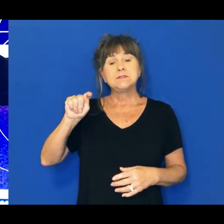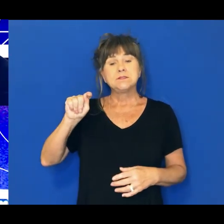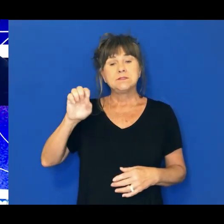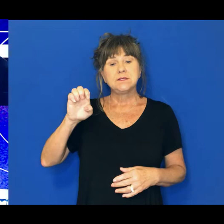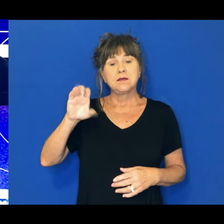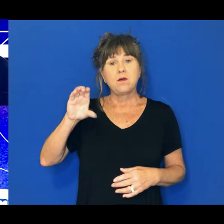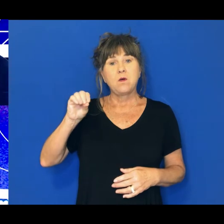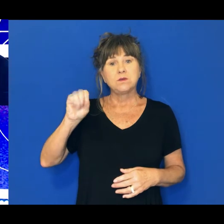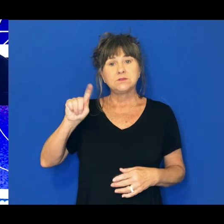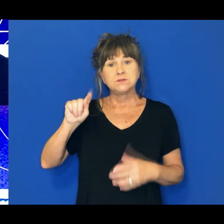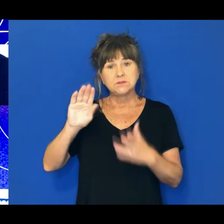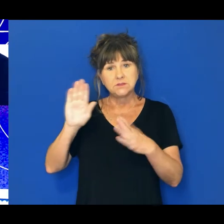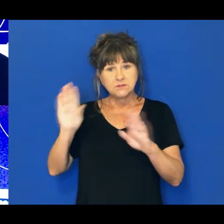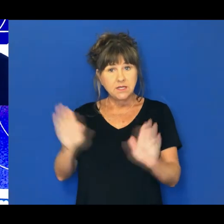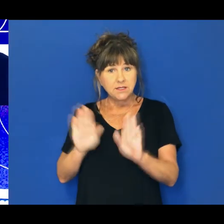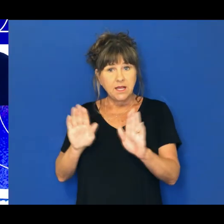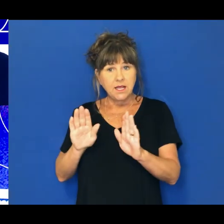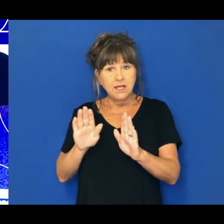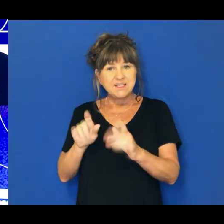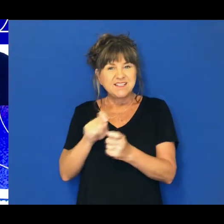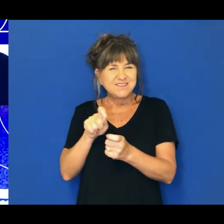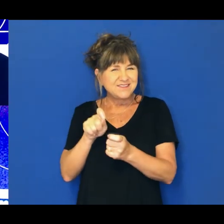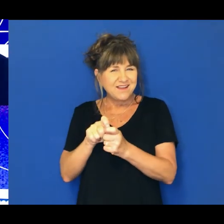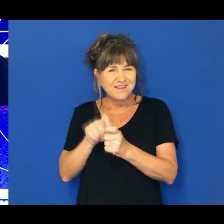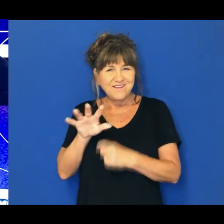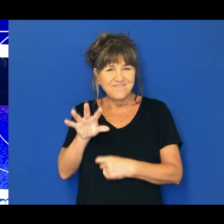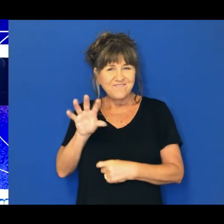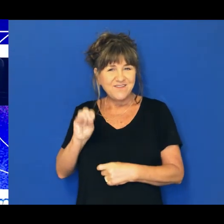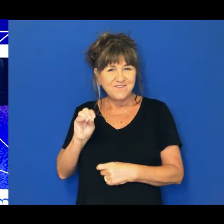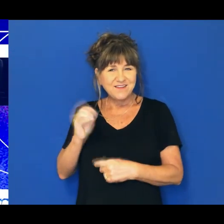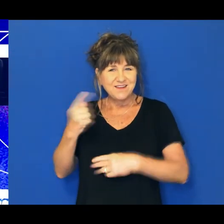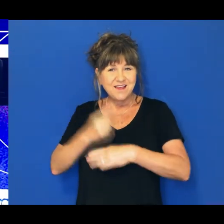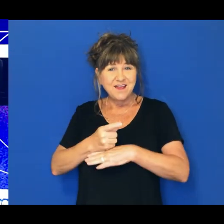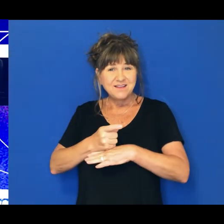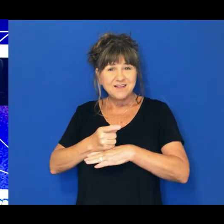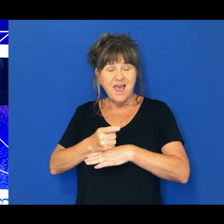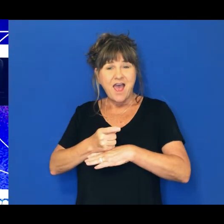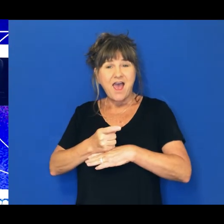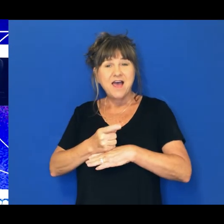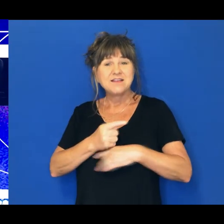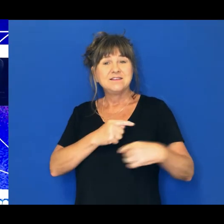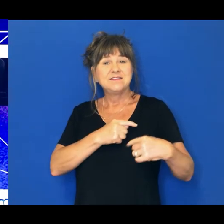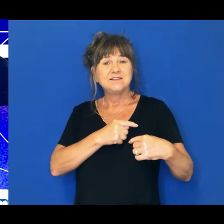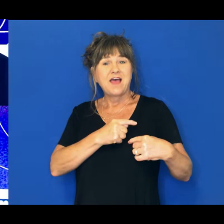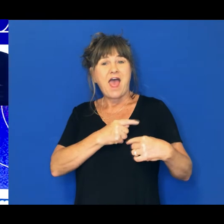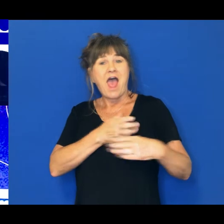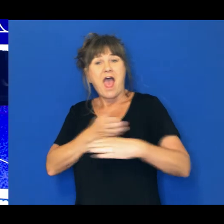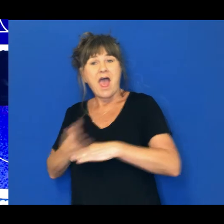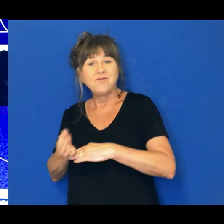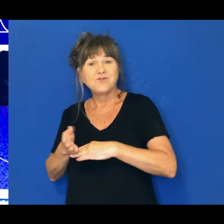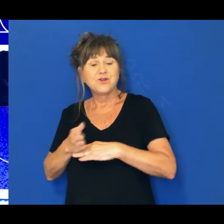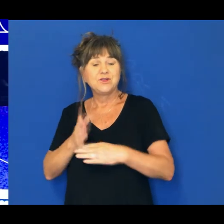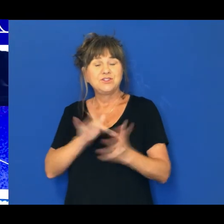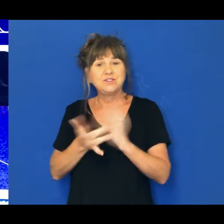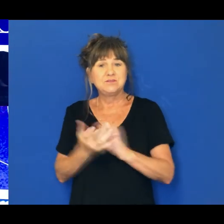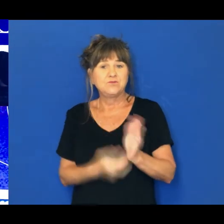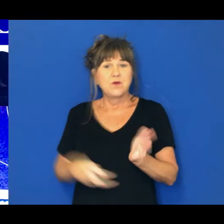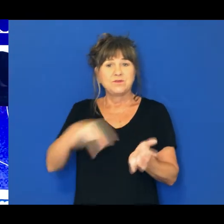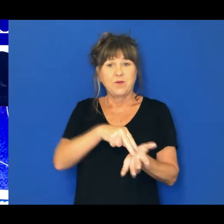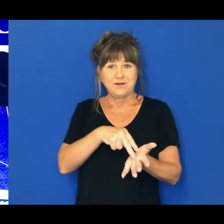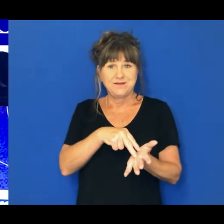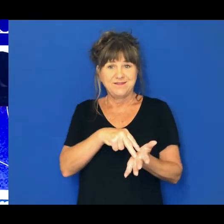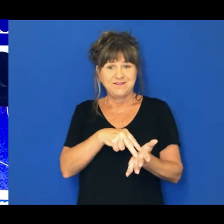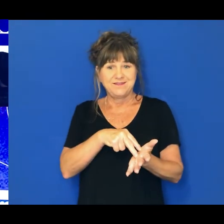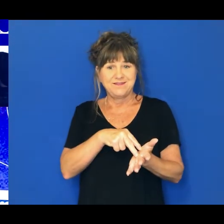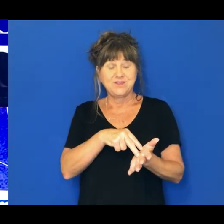is exactly 50 days after the resurrection of Jesus. So if you were to look at your calendar and go, when was Easter? Okay, it was